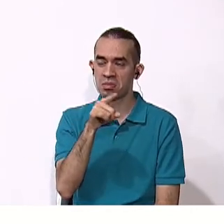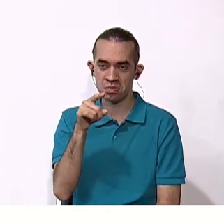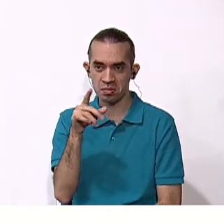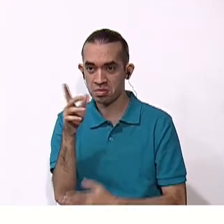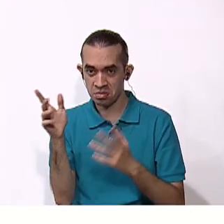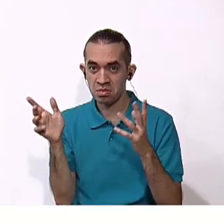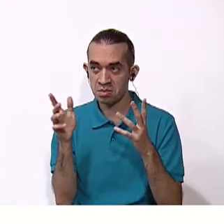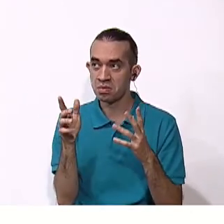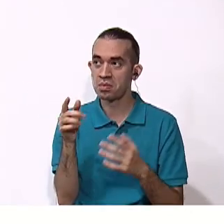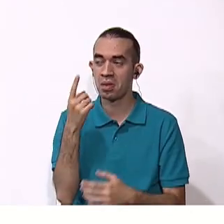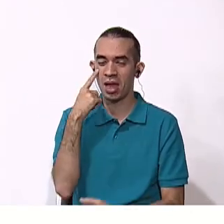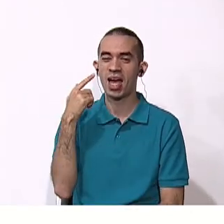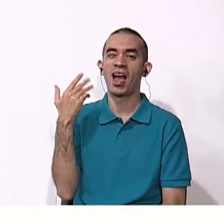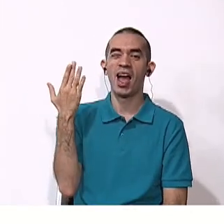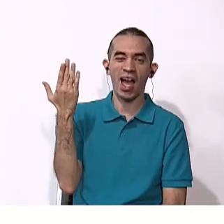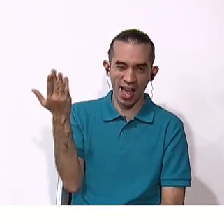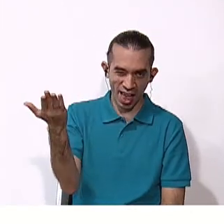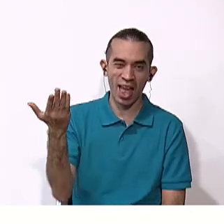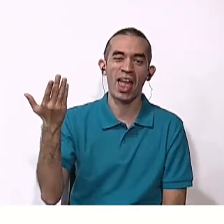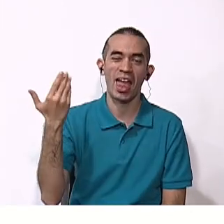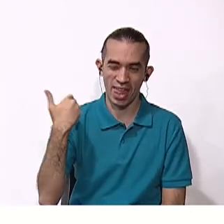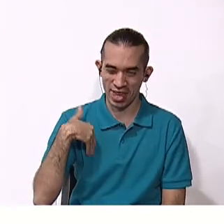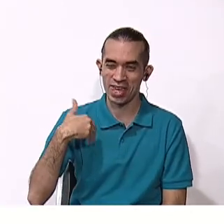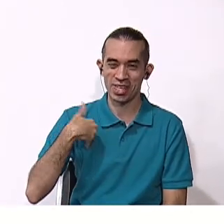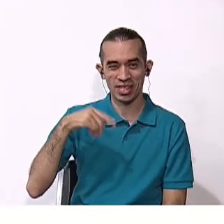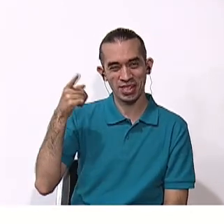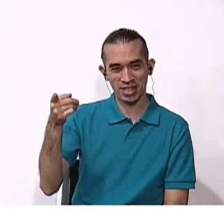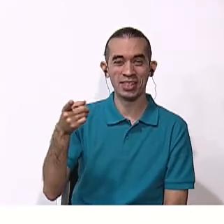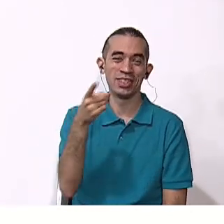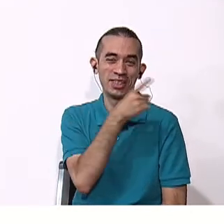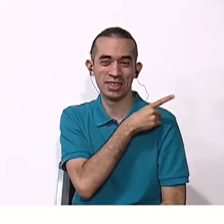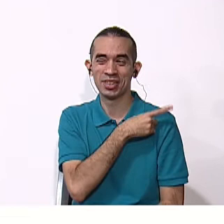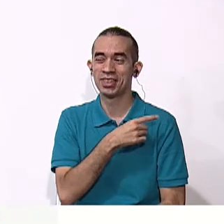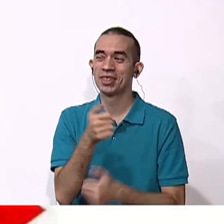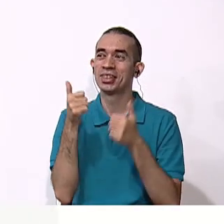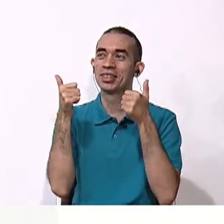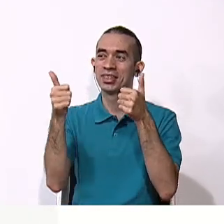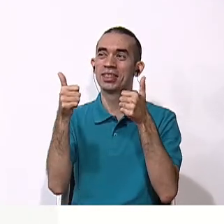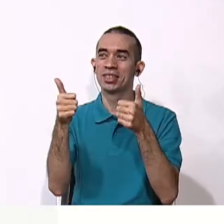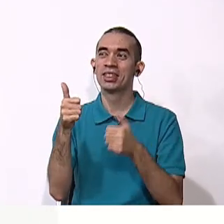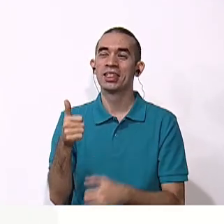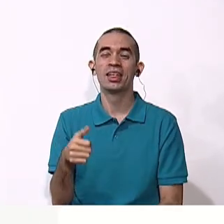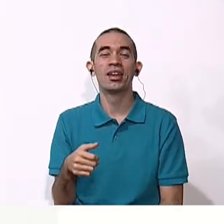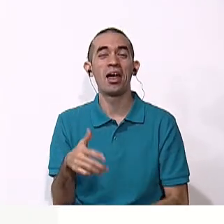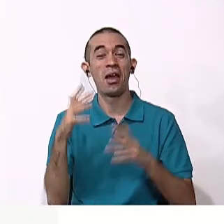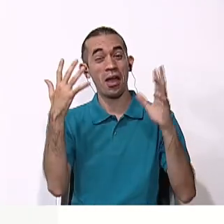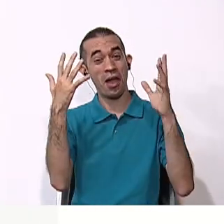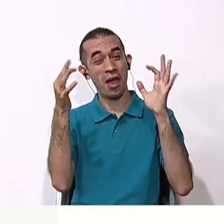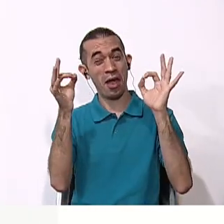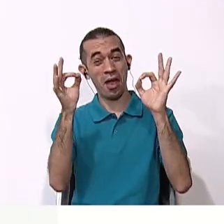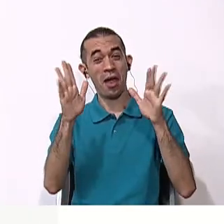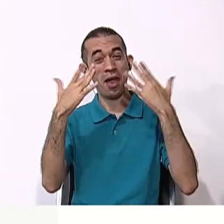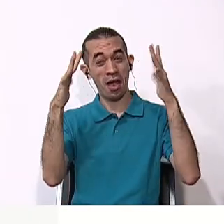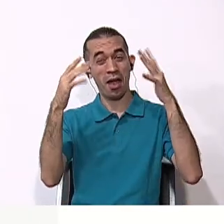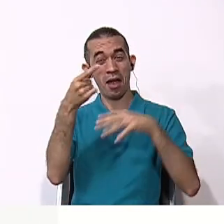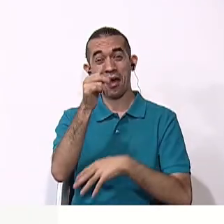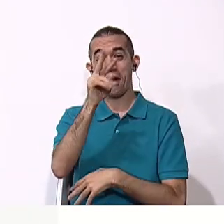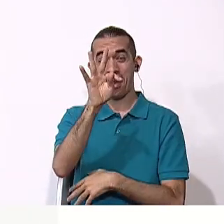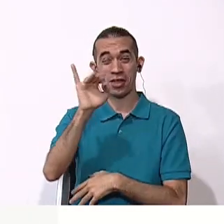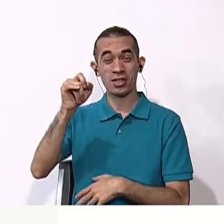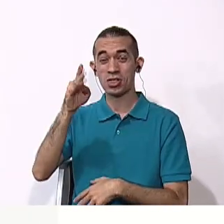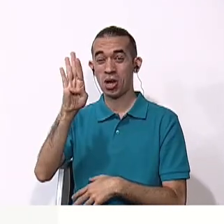ready? Yes, excellent. Very good. Great